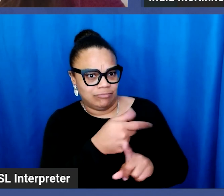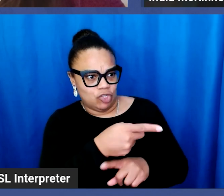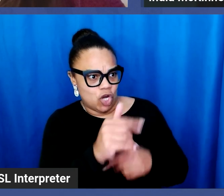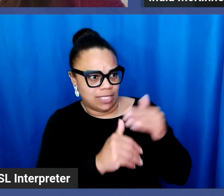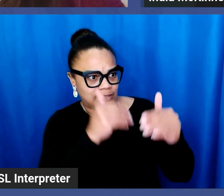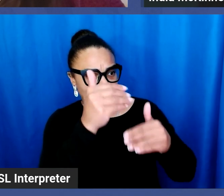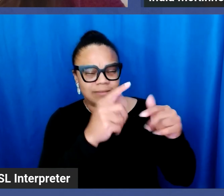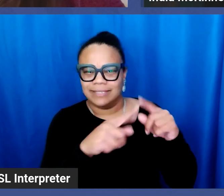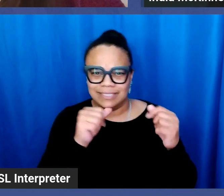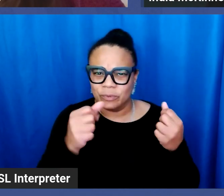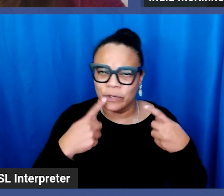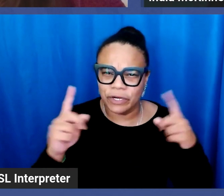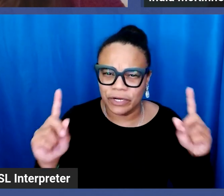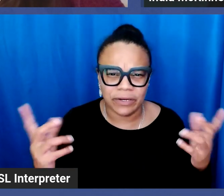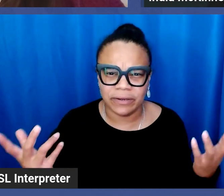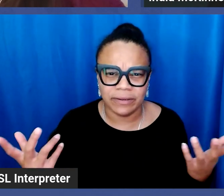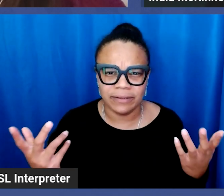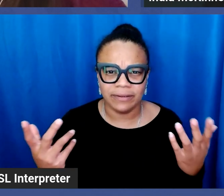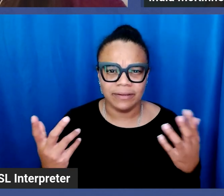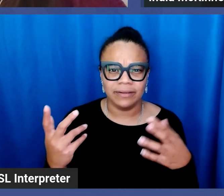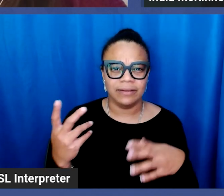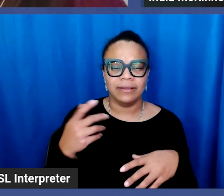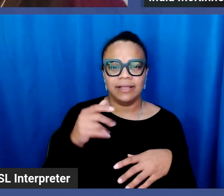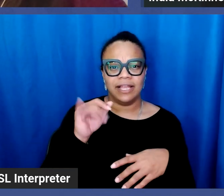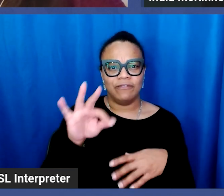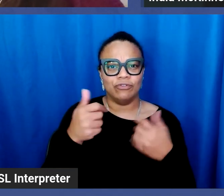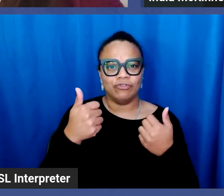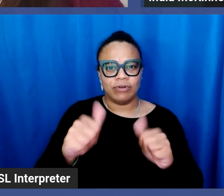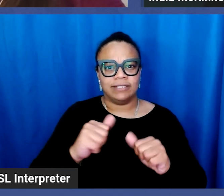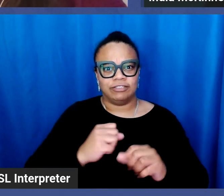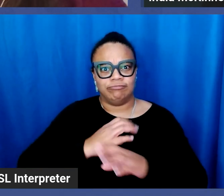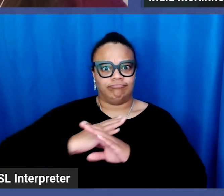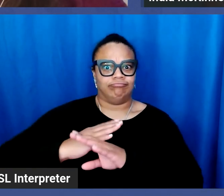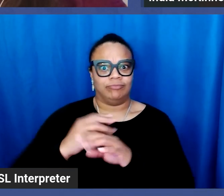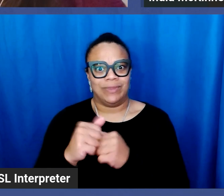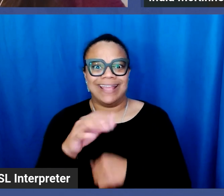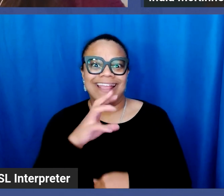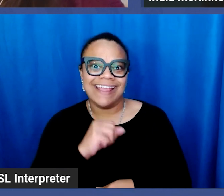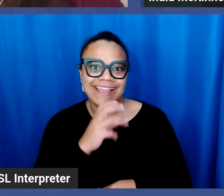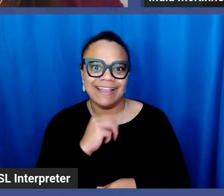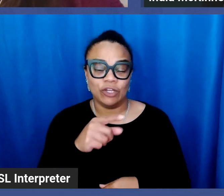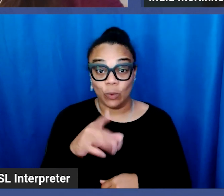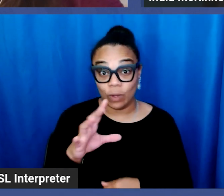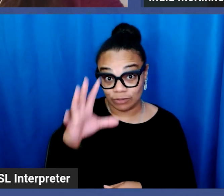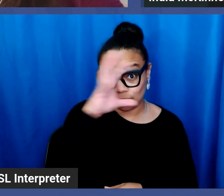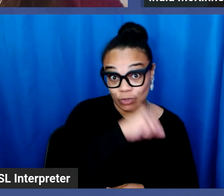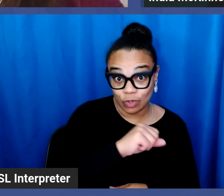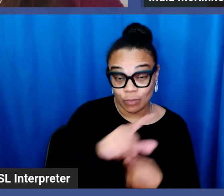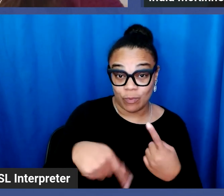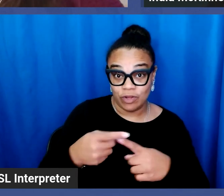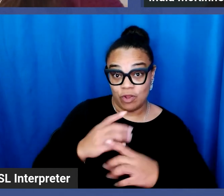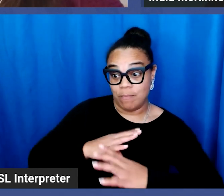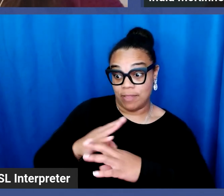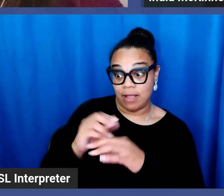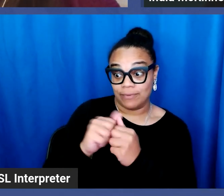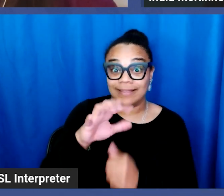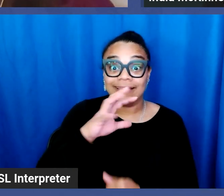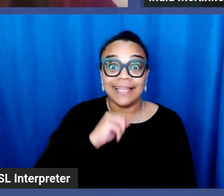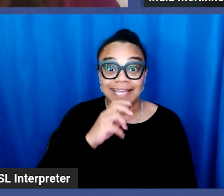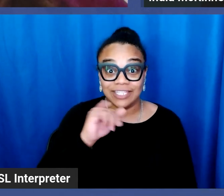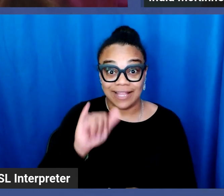it just doesn't work. There's so many ways that you try to age gate things and platforms, and you assume when you're age gating it at that